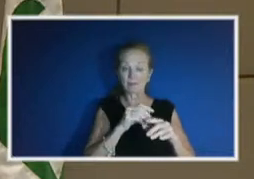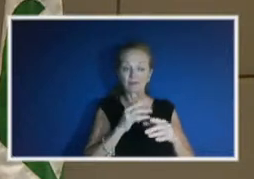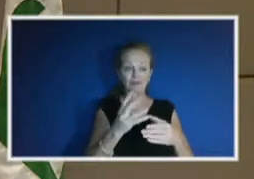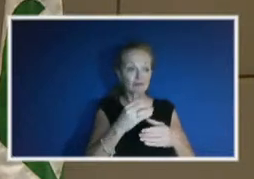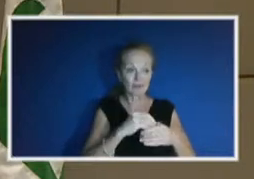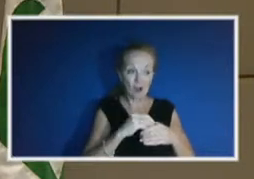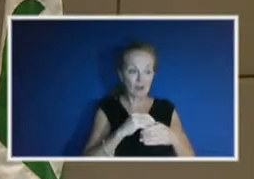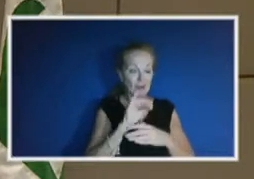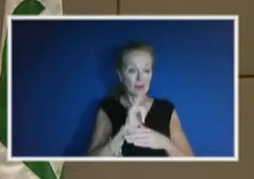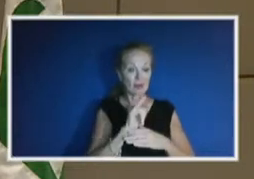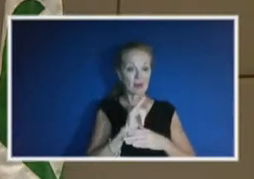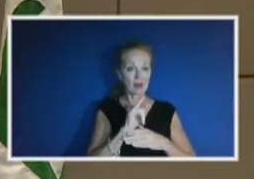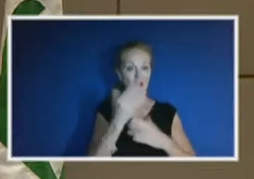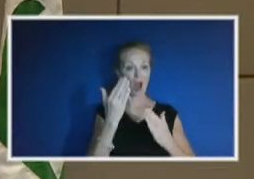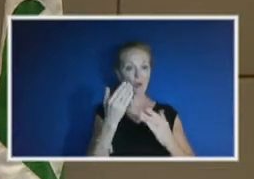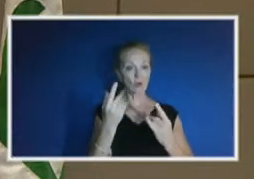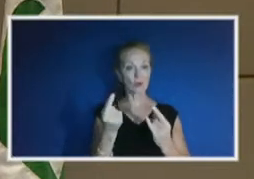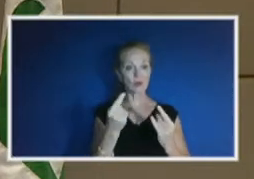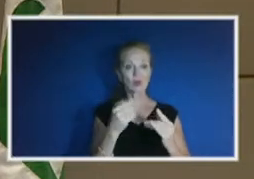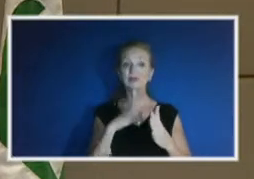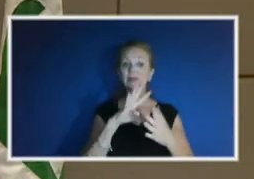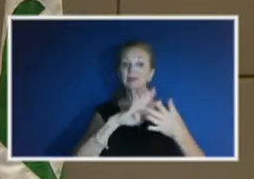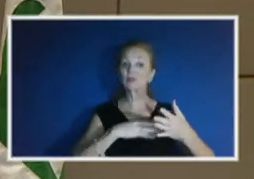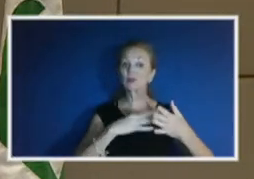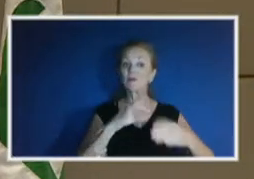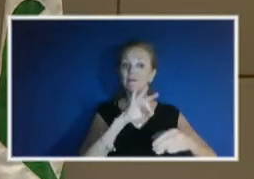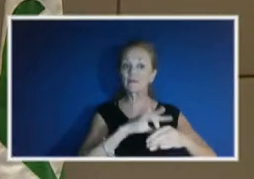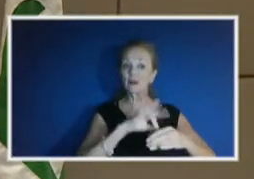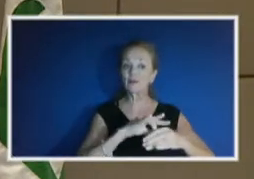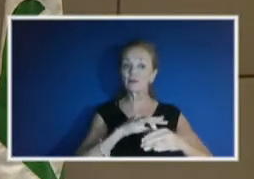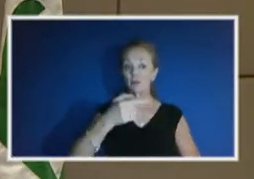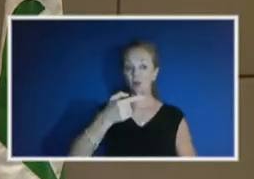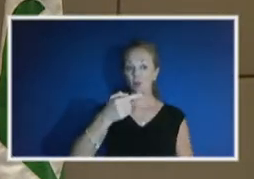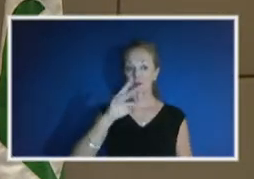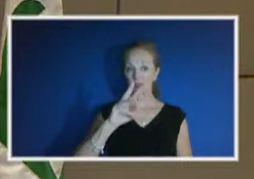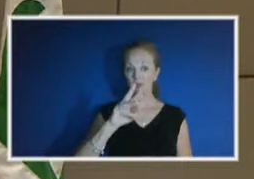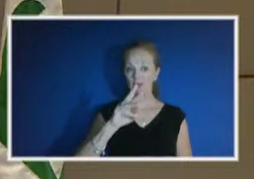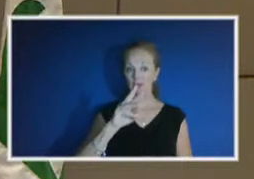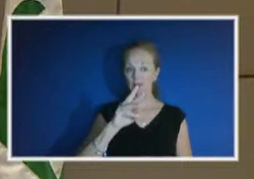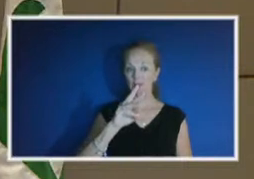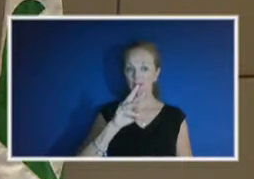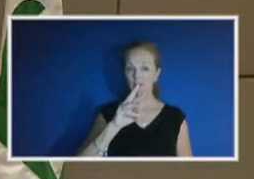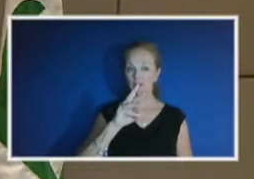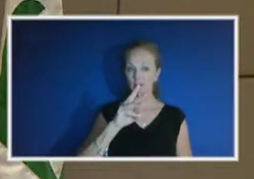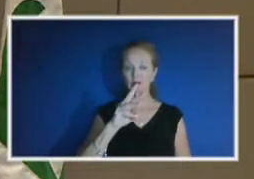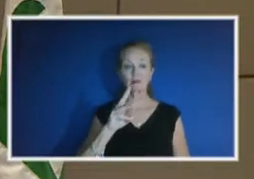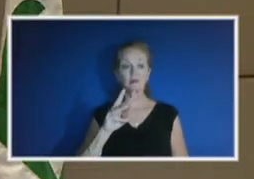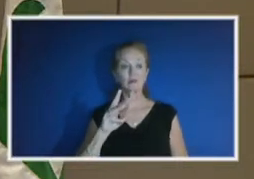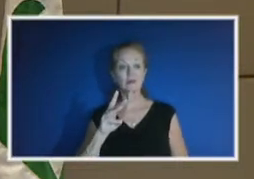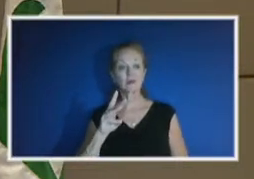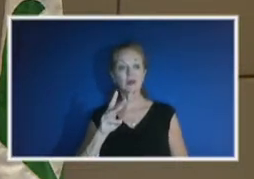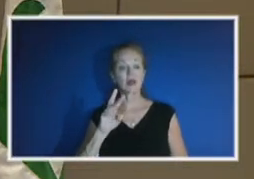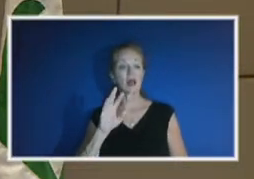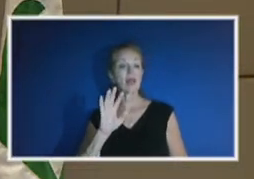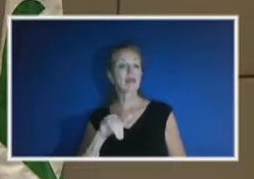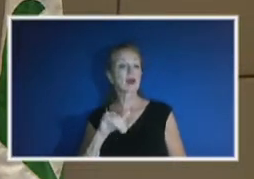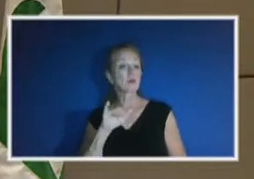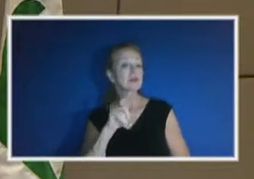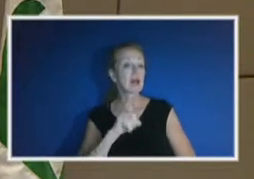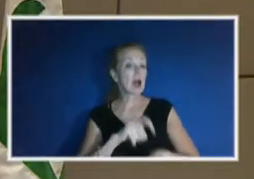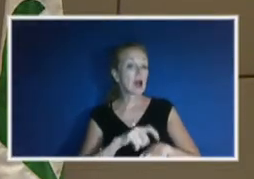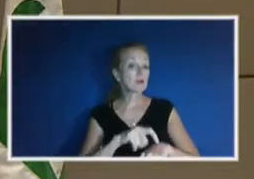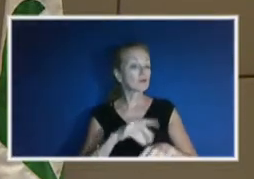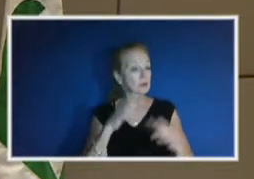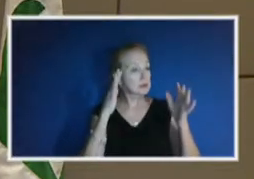right now is schedule a vote for the 26th, up or down, right? That will be the time when we